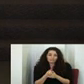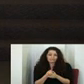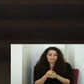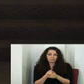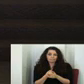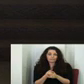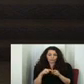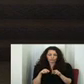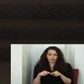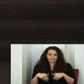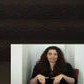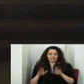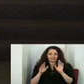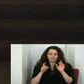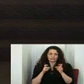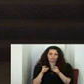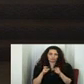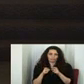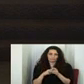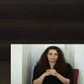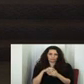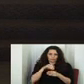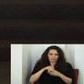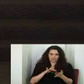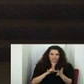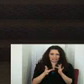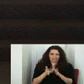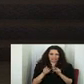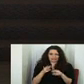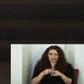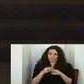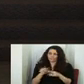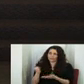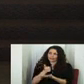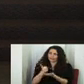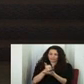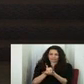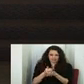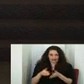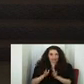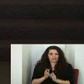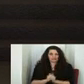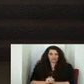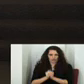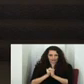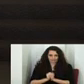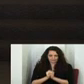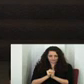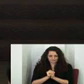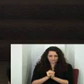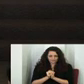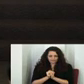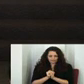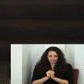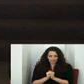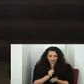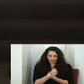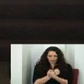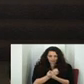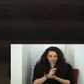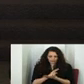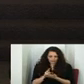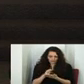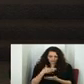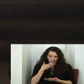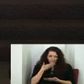control. In Jesus' name, let's pray. Beloved and holy and thankful one, we are so